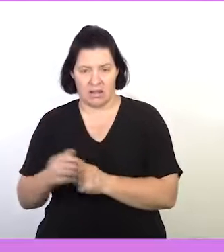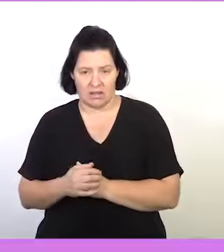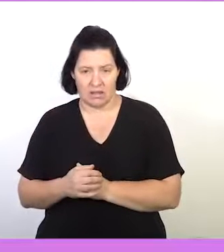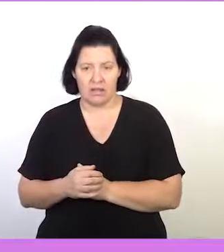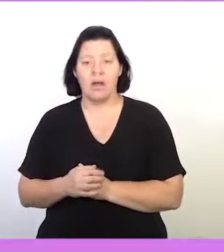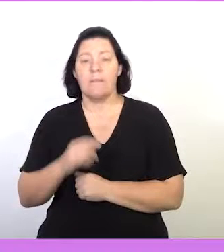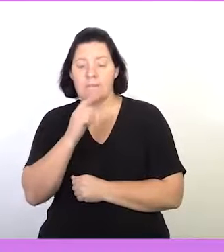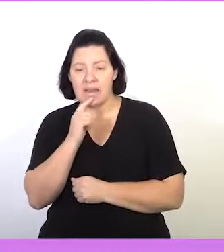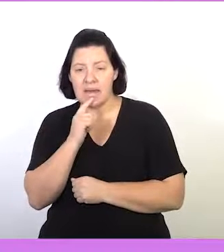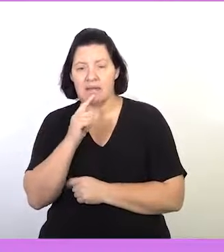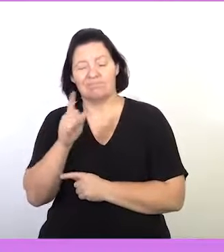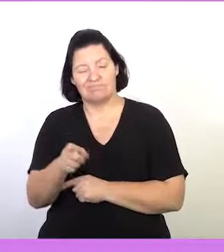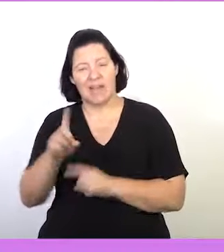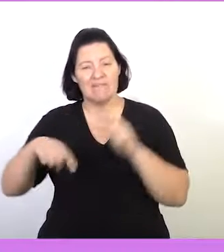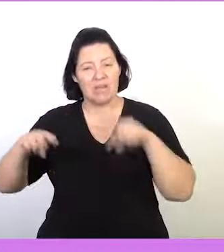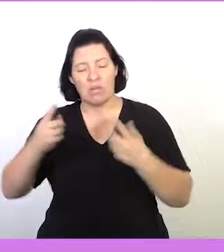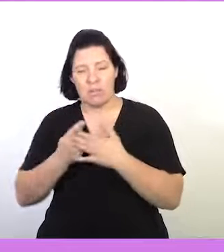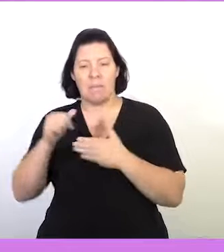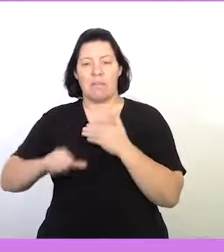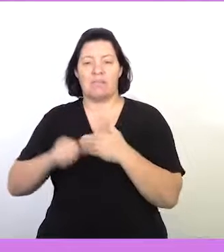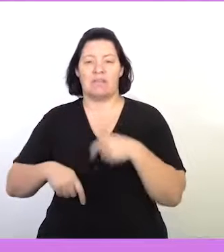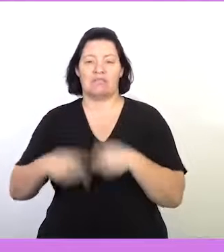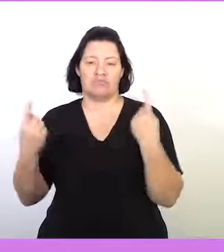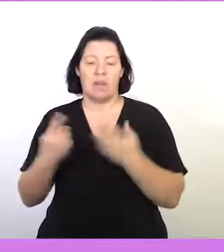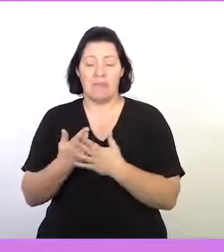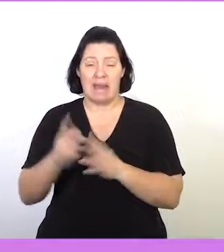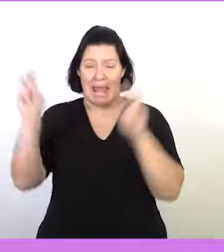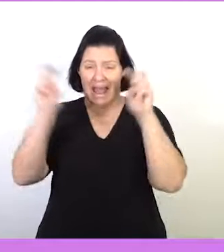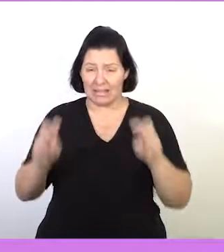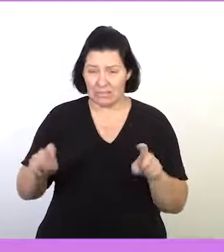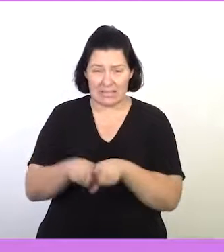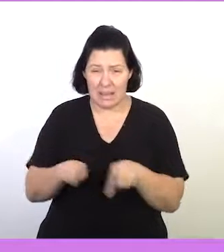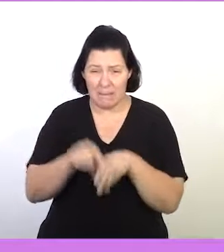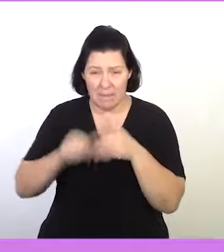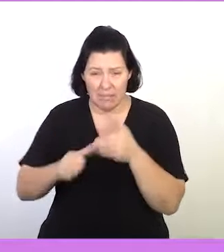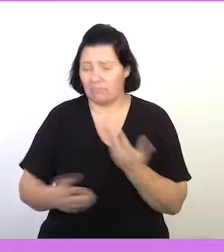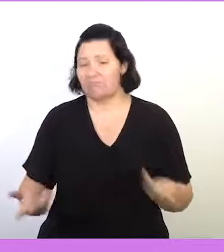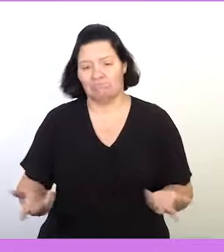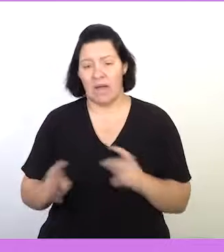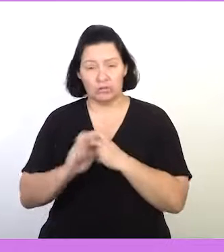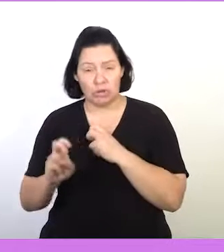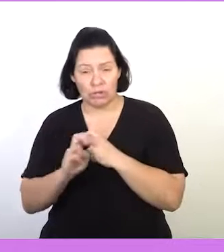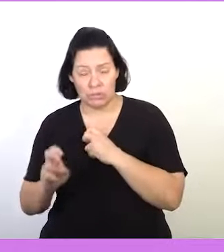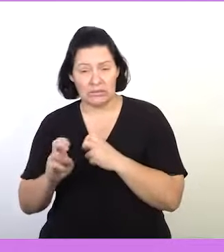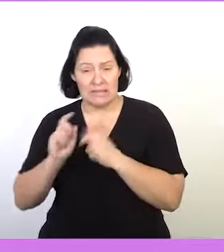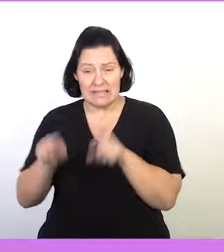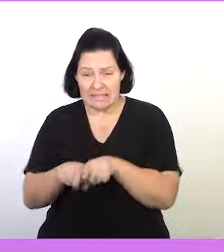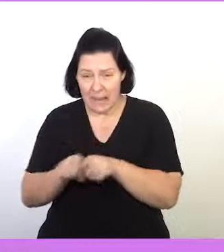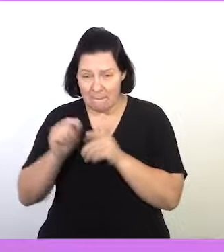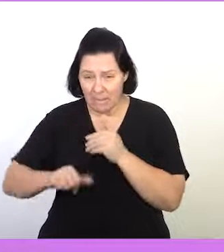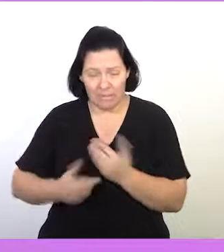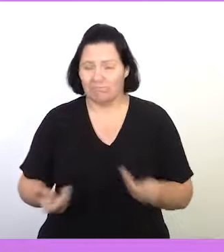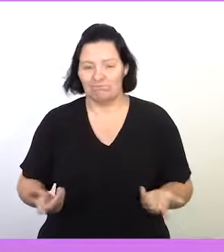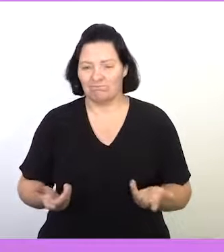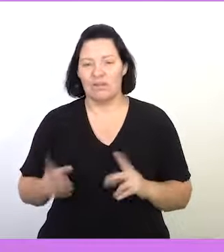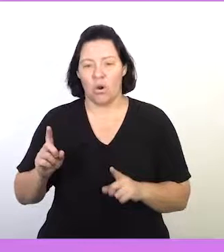where the amount changes monthly. For example, your electricity, maintenance, or transport. And lastly, we have